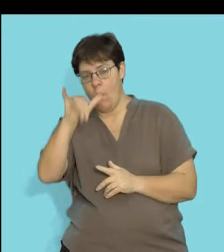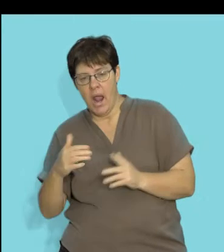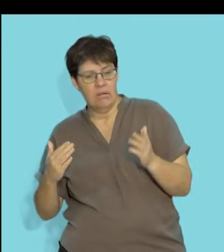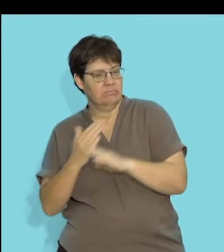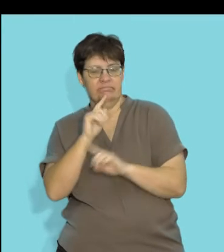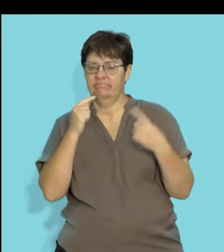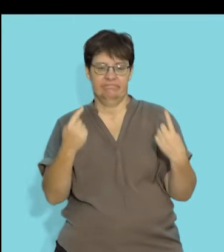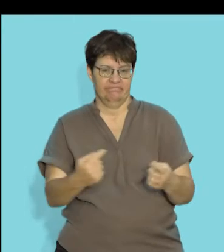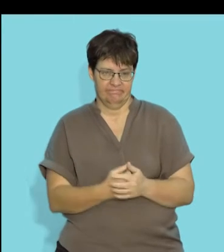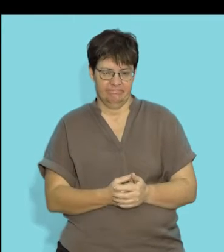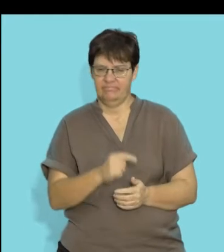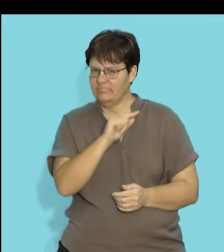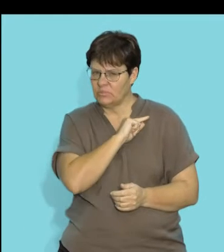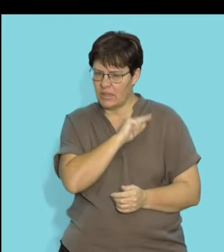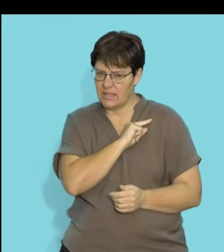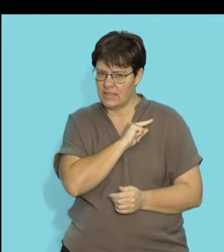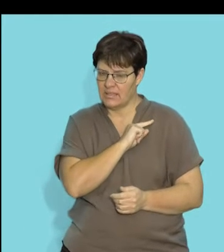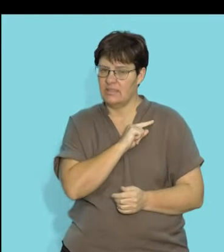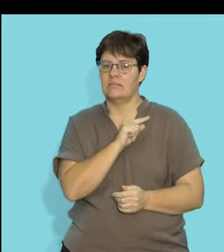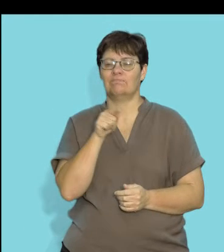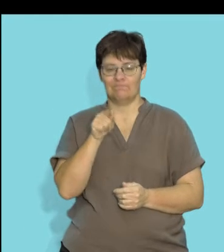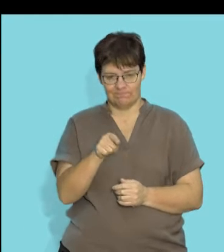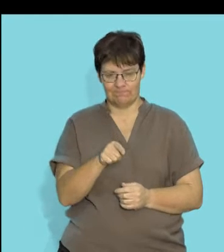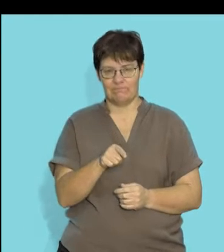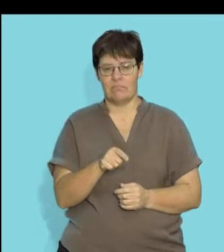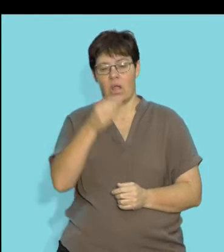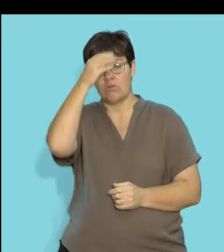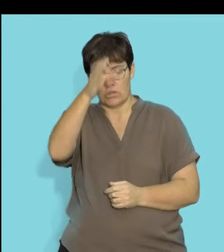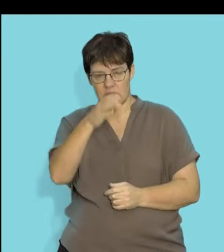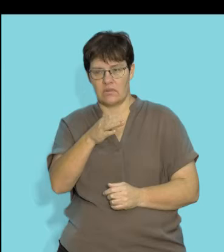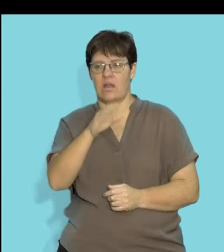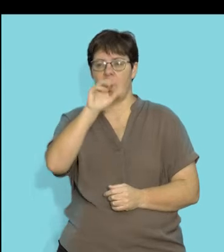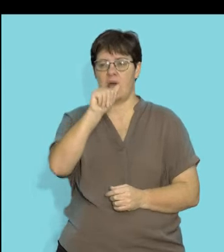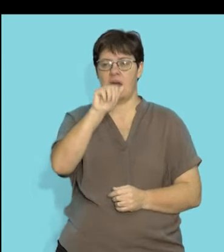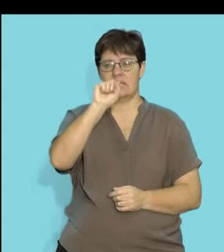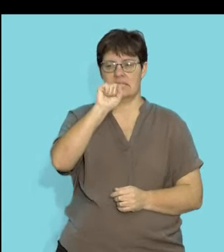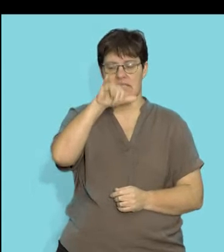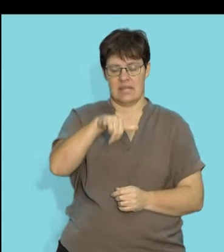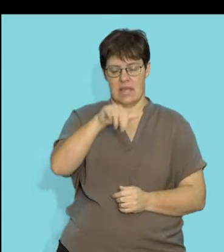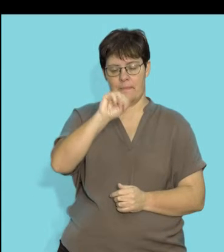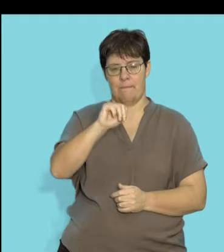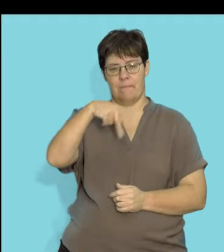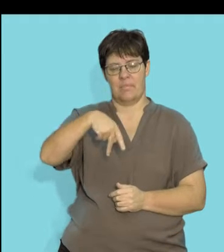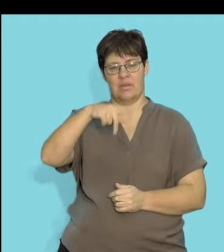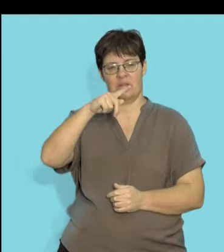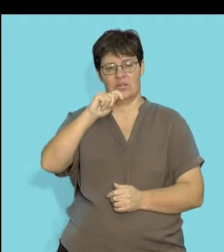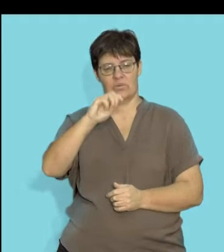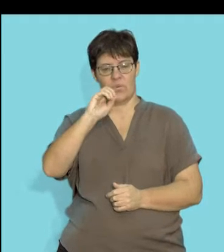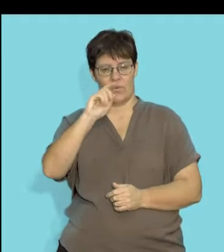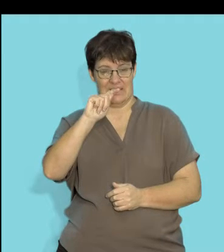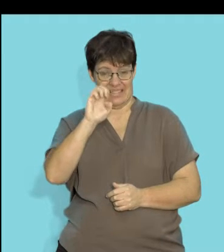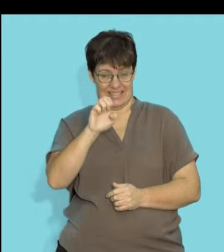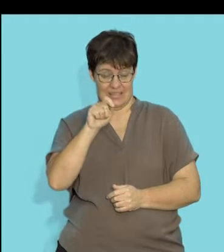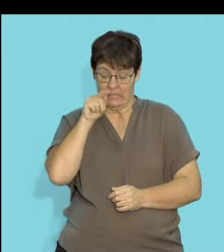y-axis. Why is that? This is because of the concept of an asymptote. The asymptote will be a